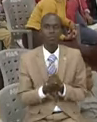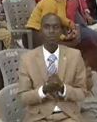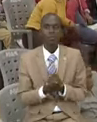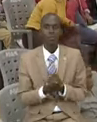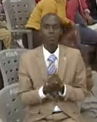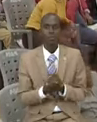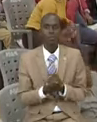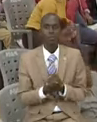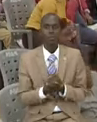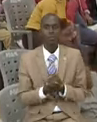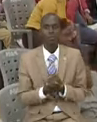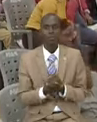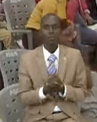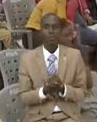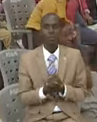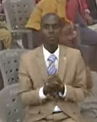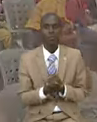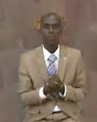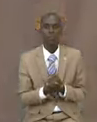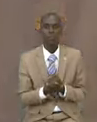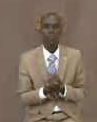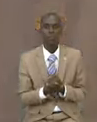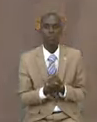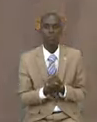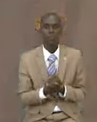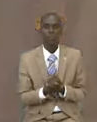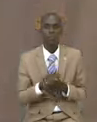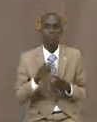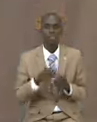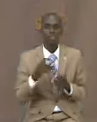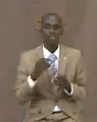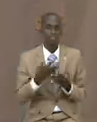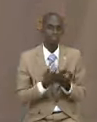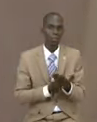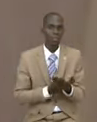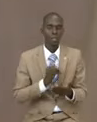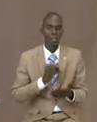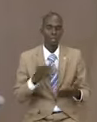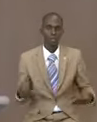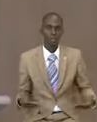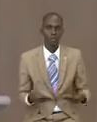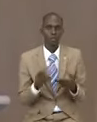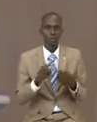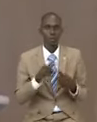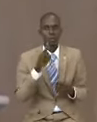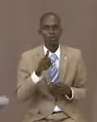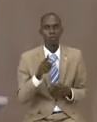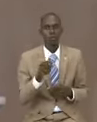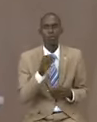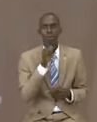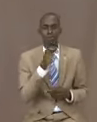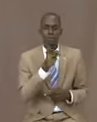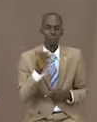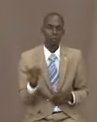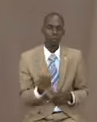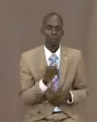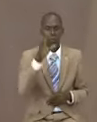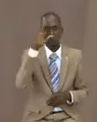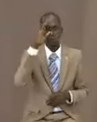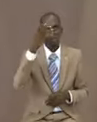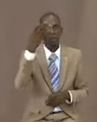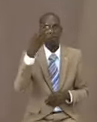In the morning, I introduce to you an uncommon man of